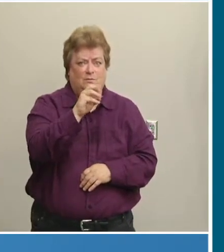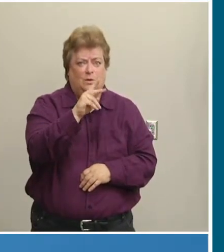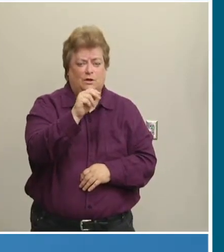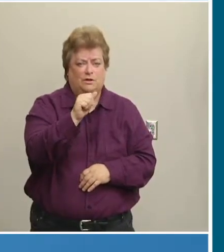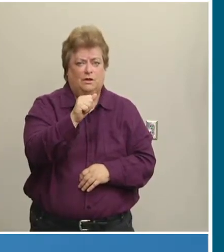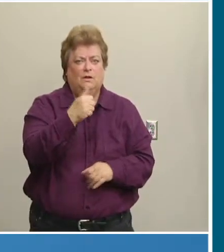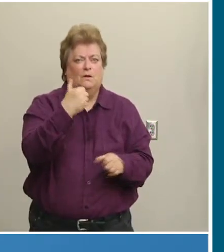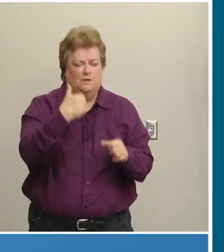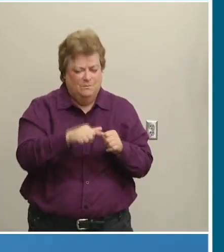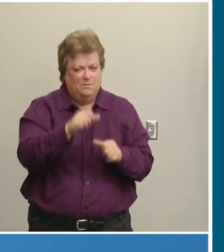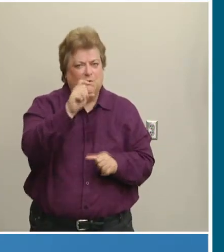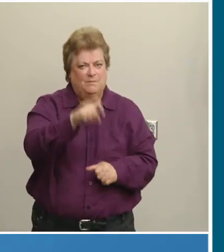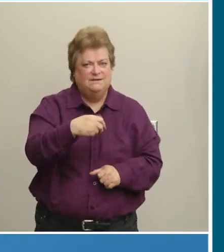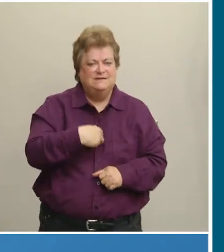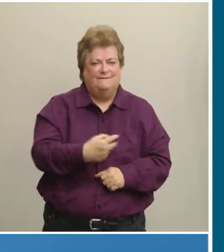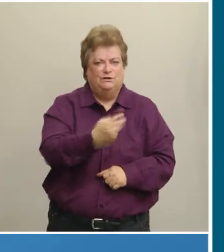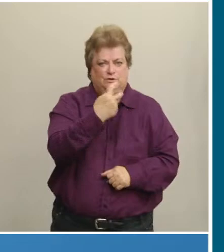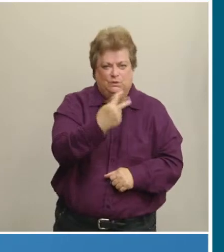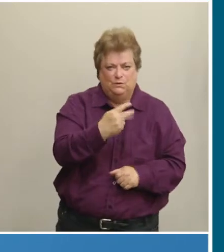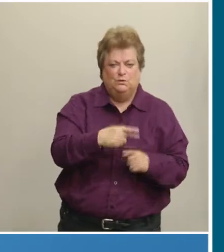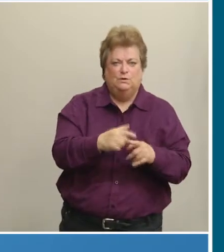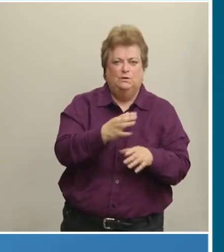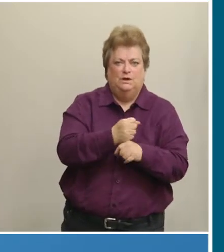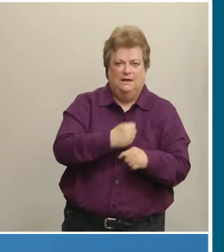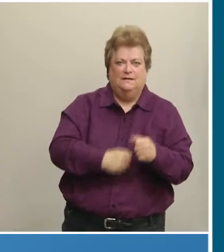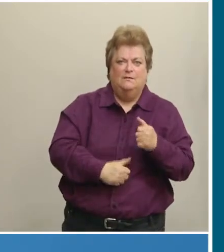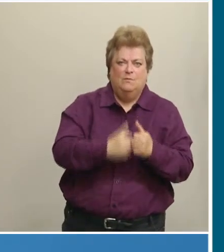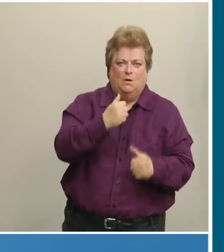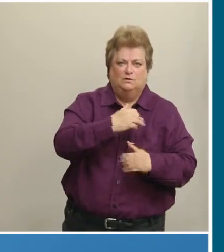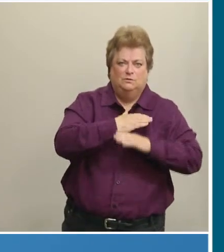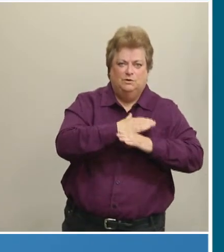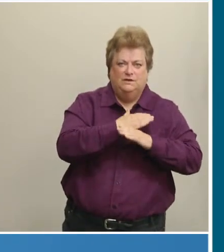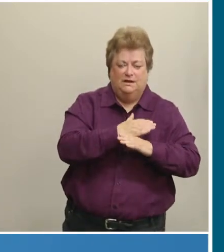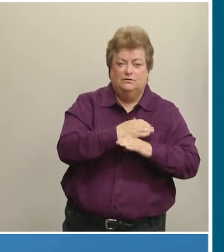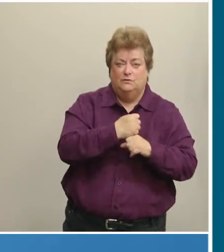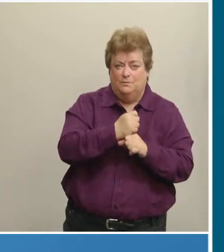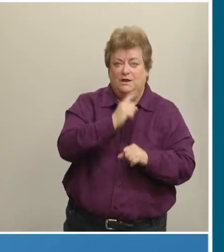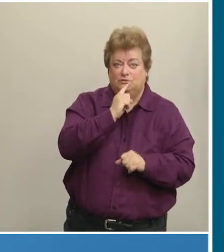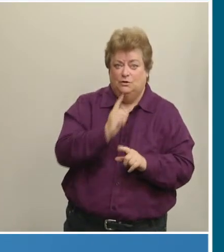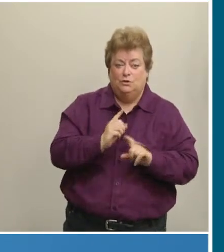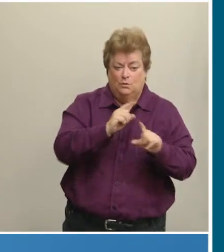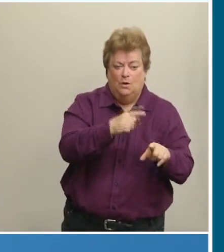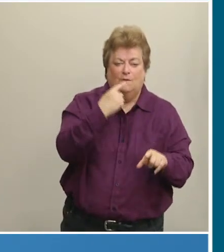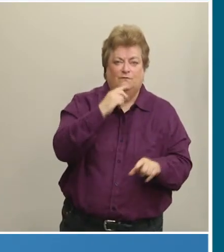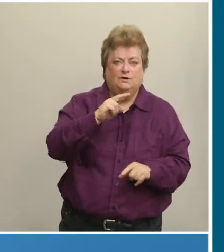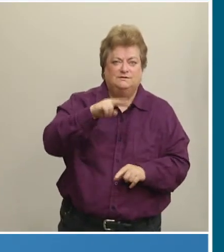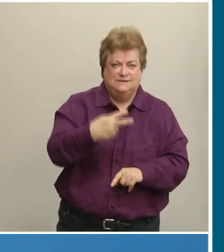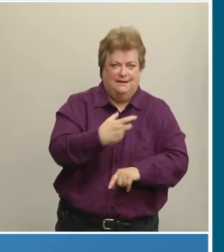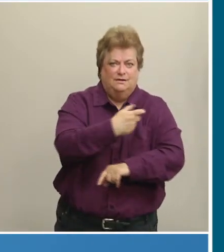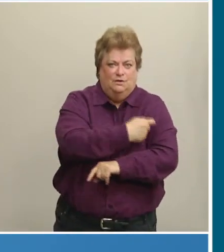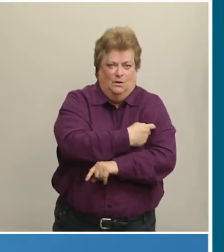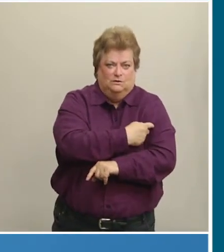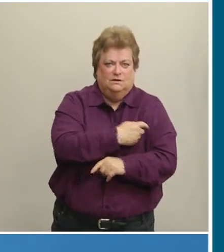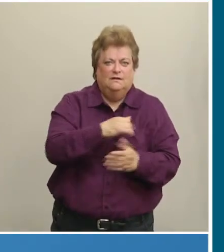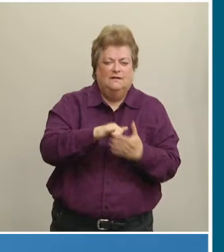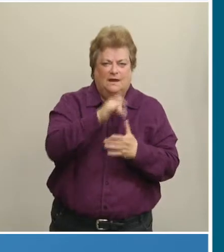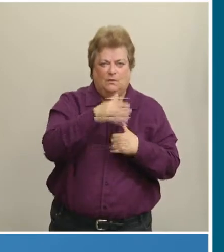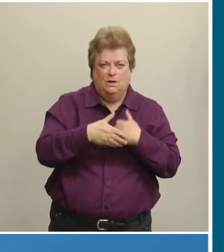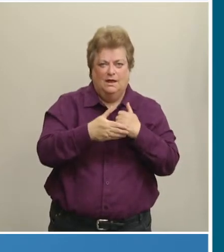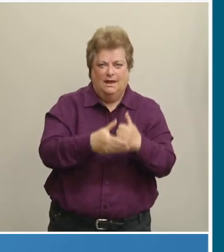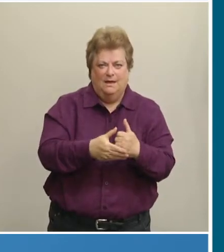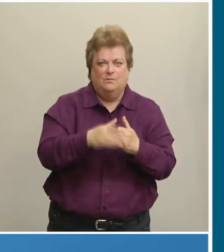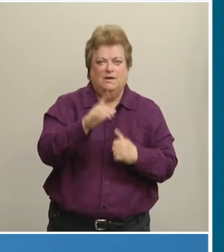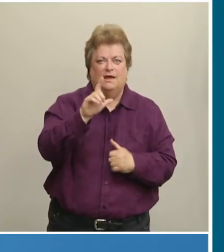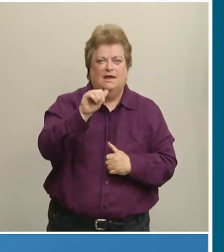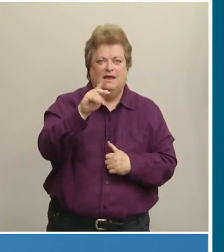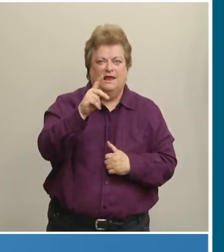need 2 doses to get the most protection, so be sure to return for that second dose. This will also help Lancaster County